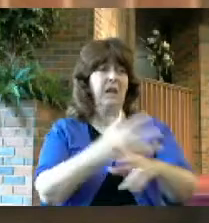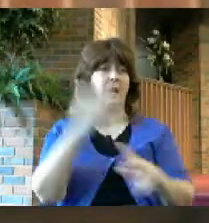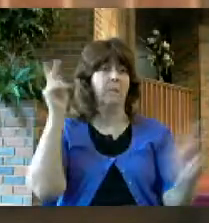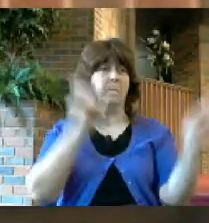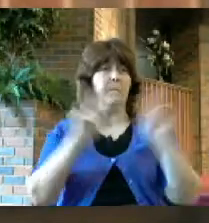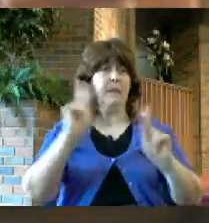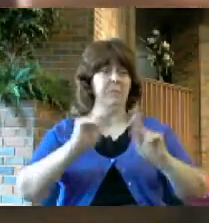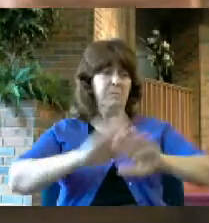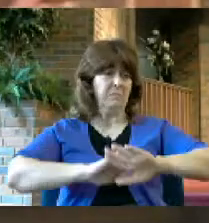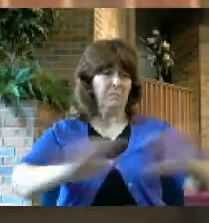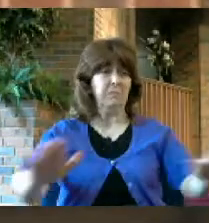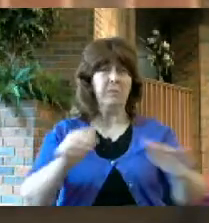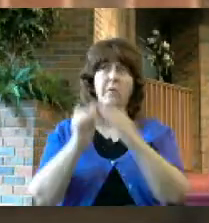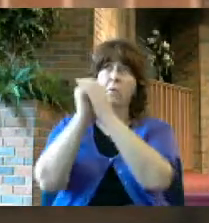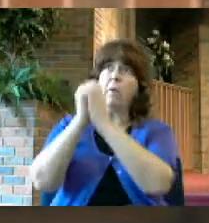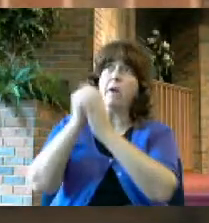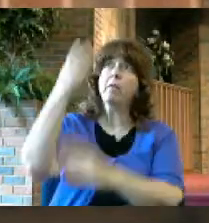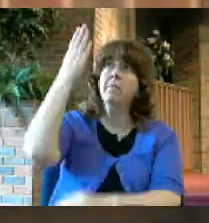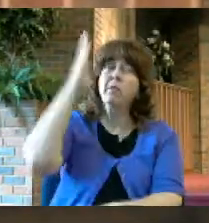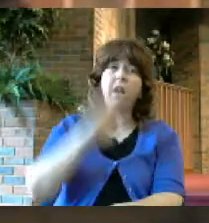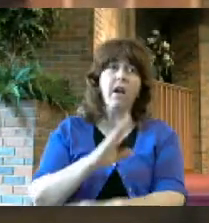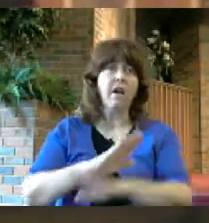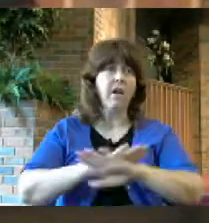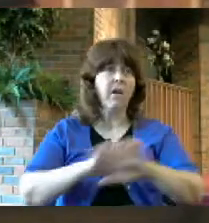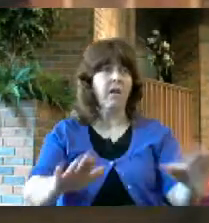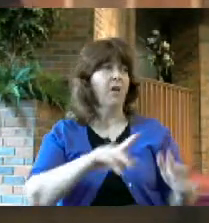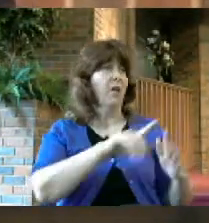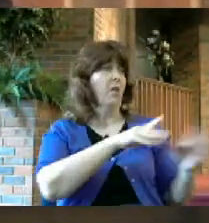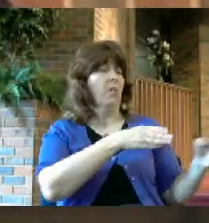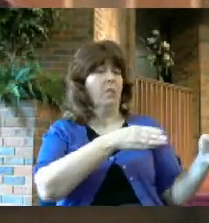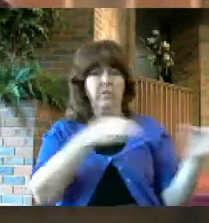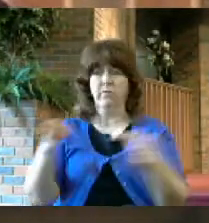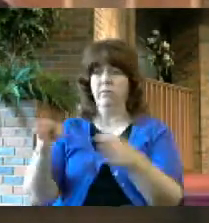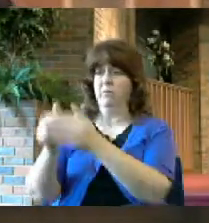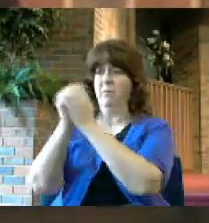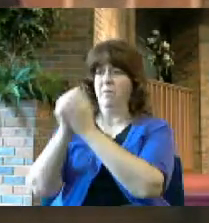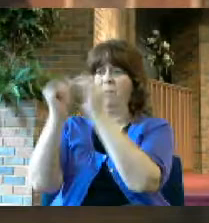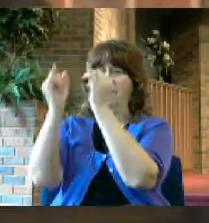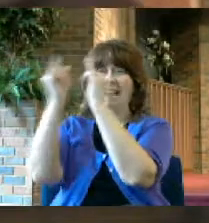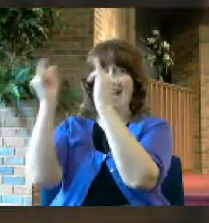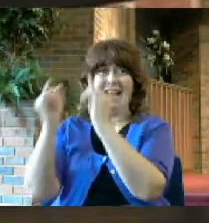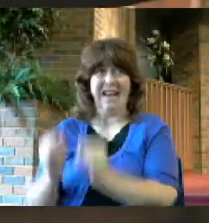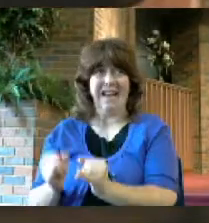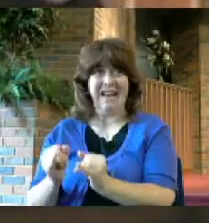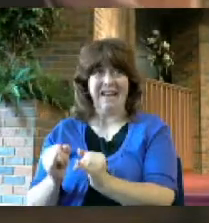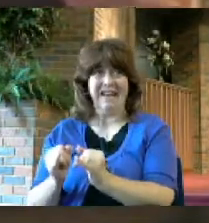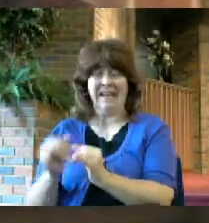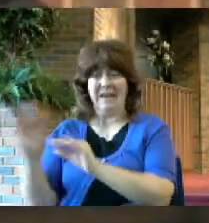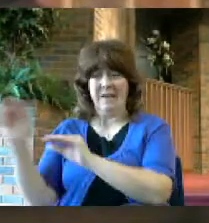had begun to worship idols, who had brought idol worship actually in among the people?